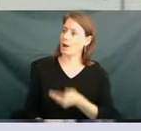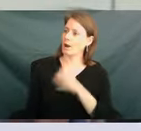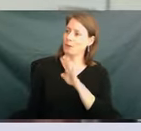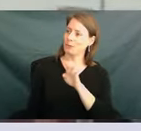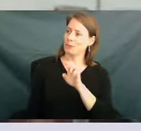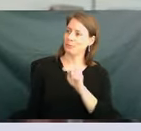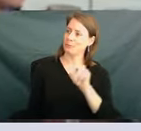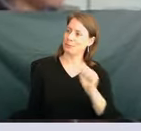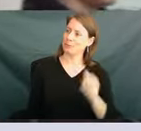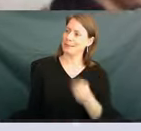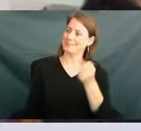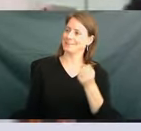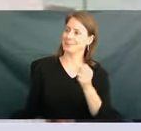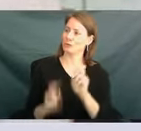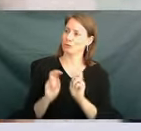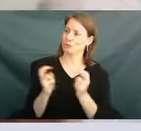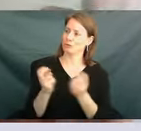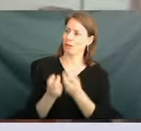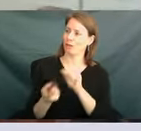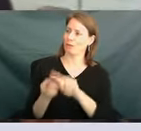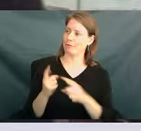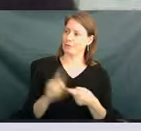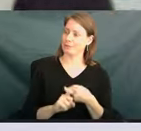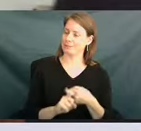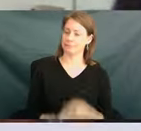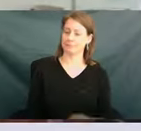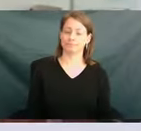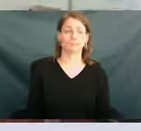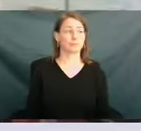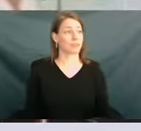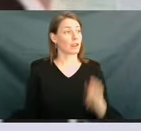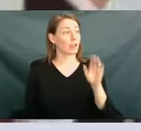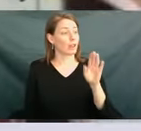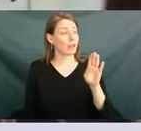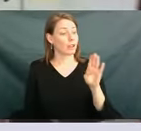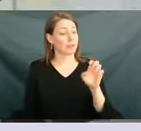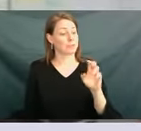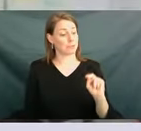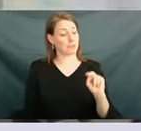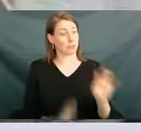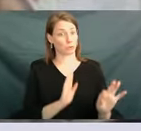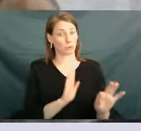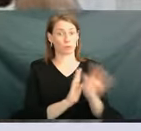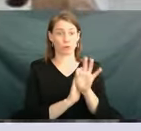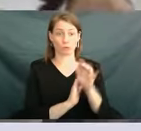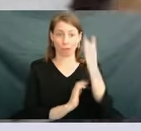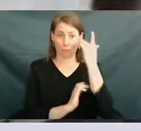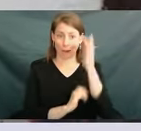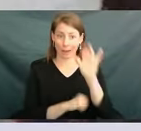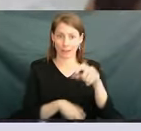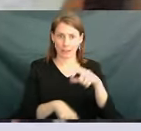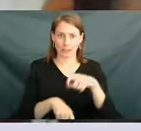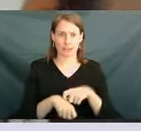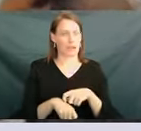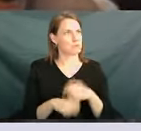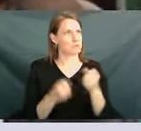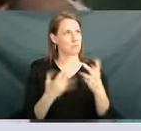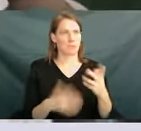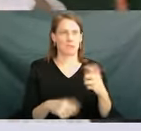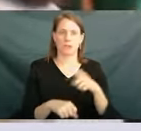Ben was chosen as the focus child because at the time he was having lots of incidents with fighting, and a lot of that stemmed